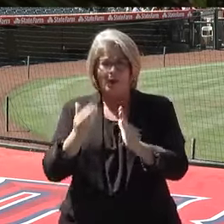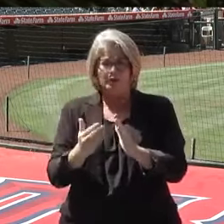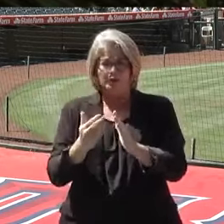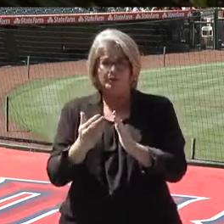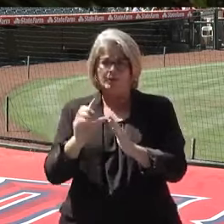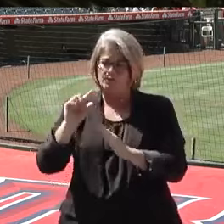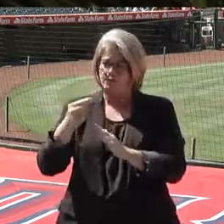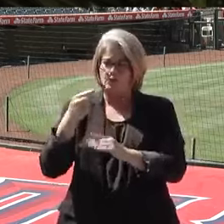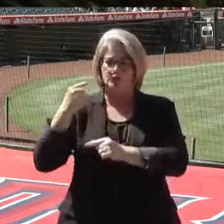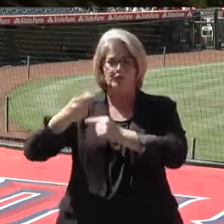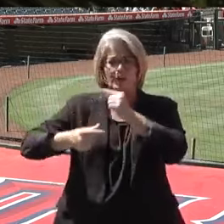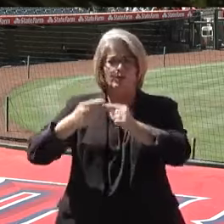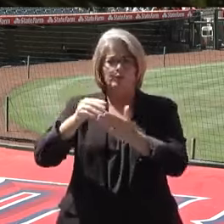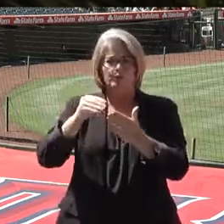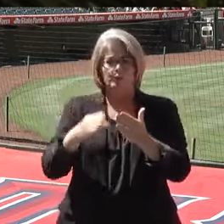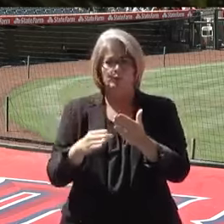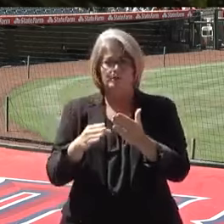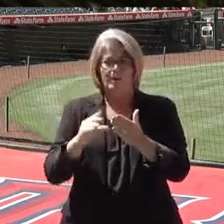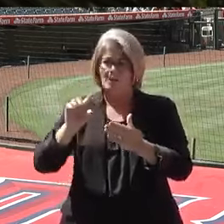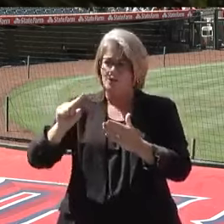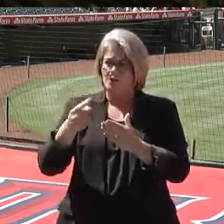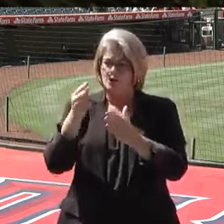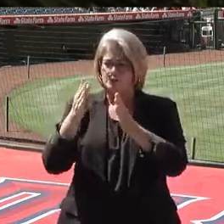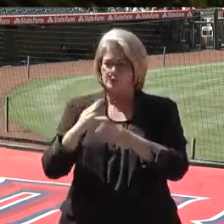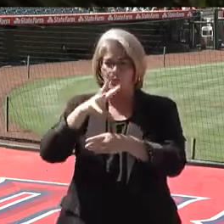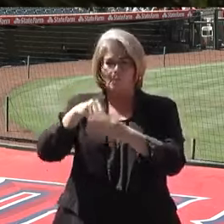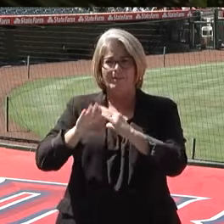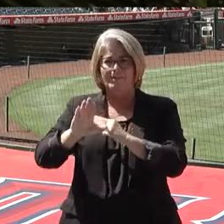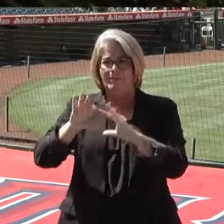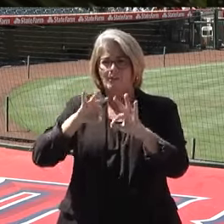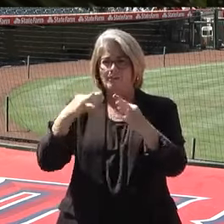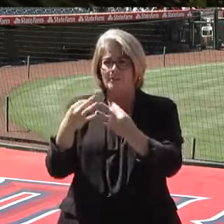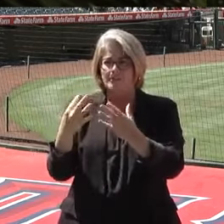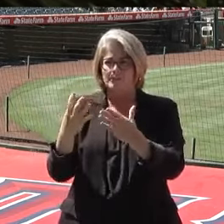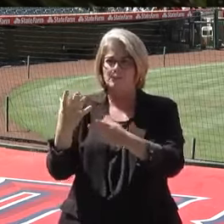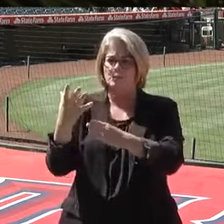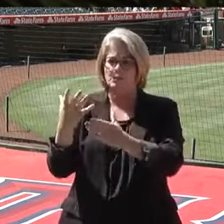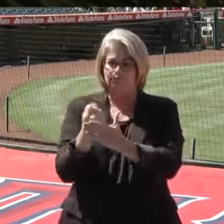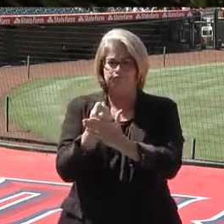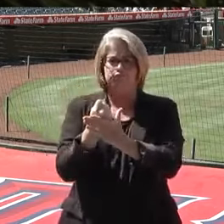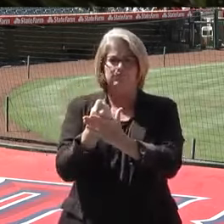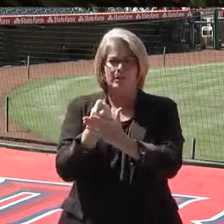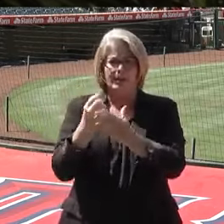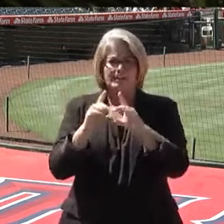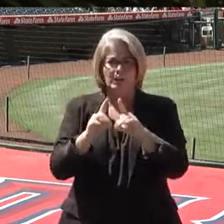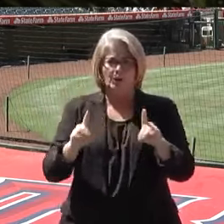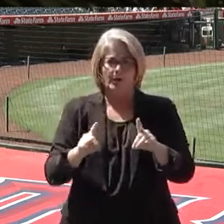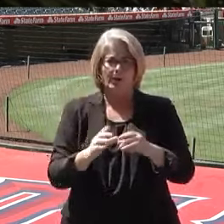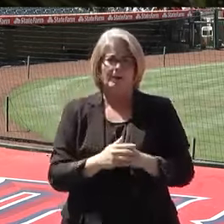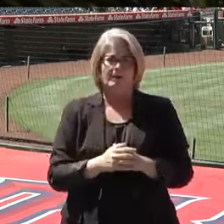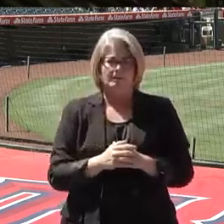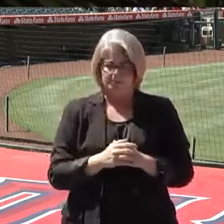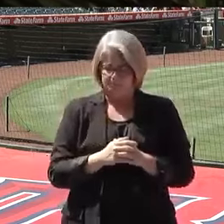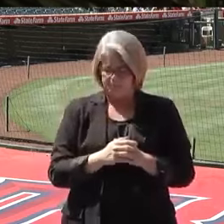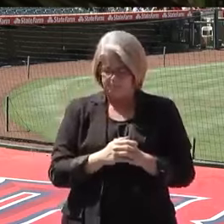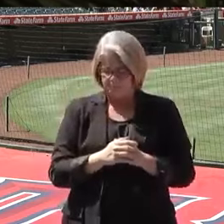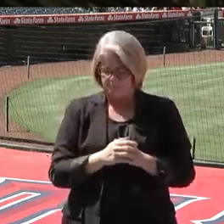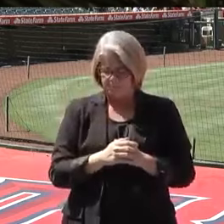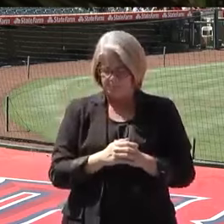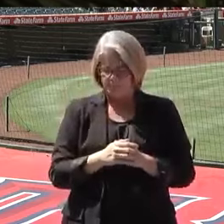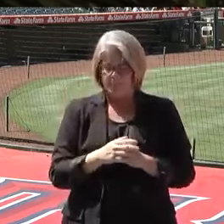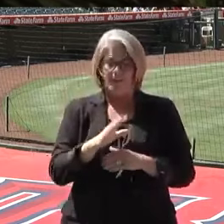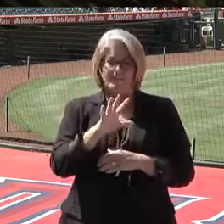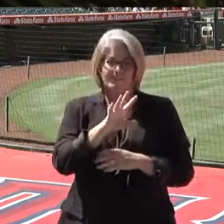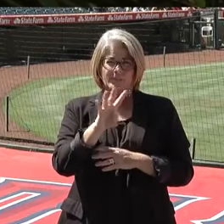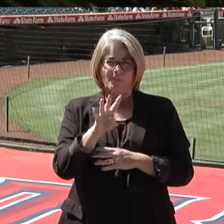earn an advanced degree. 38% are from minoritized populations. 54% are part-time students who